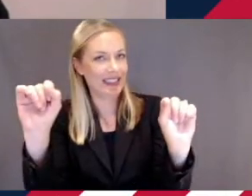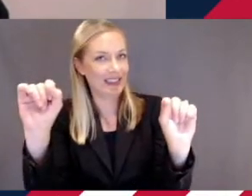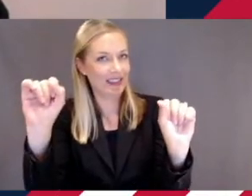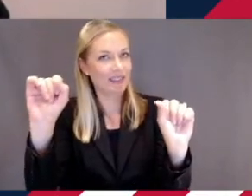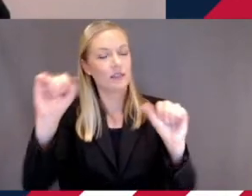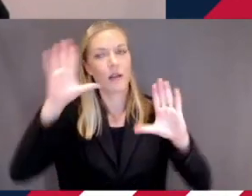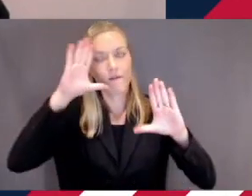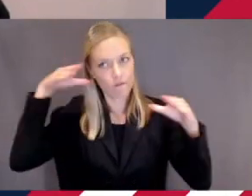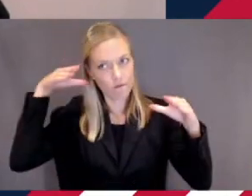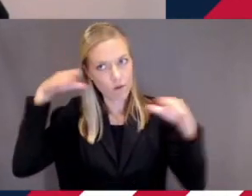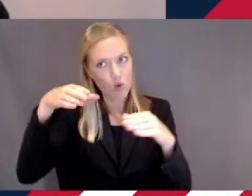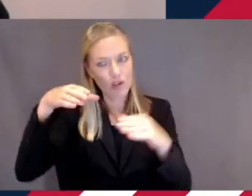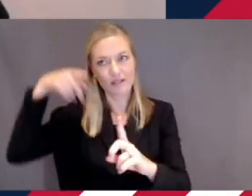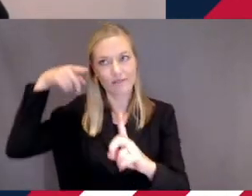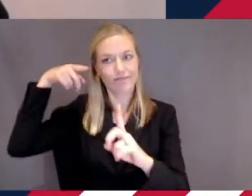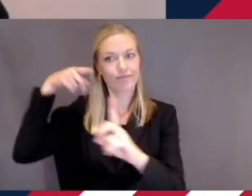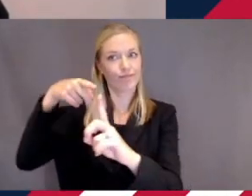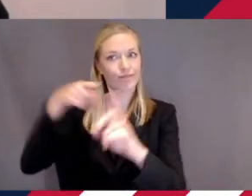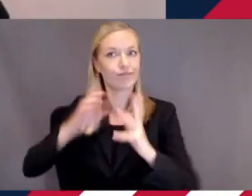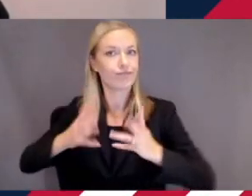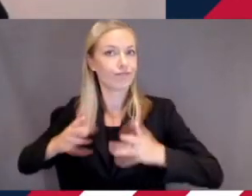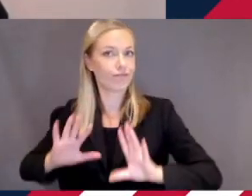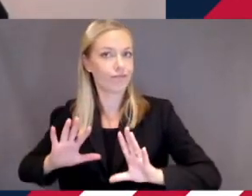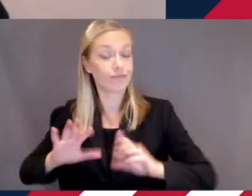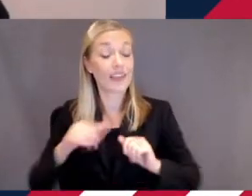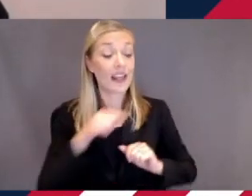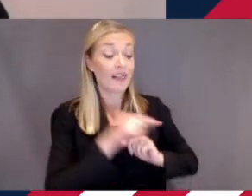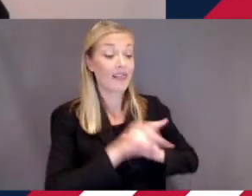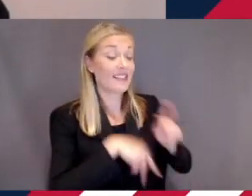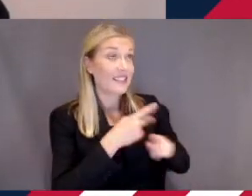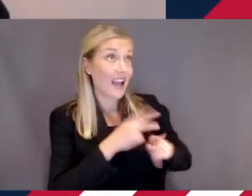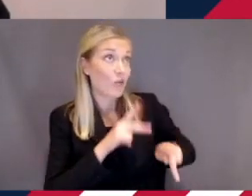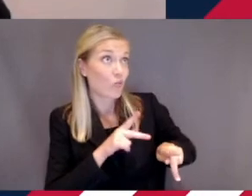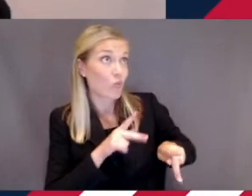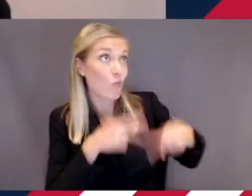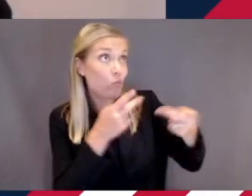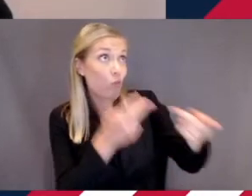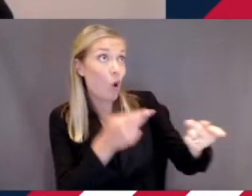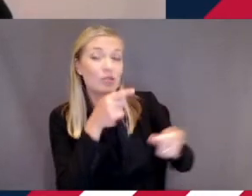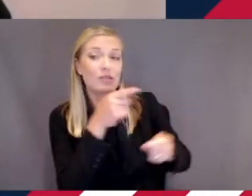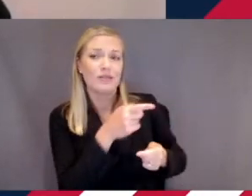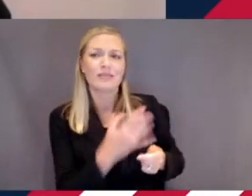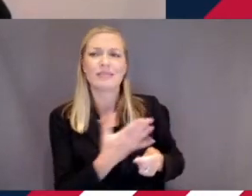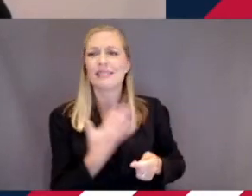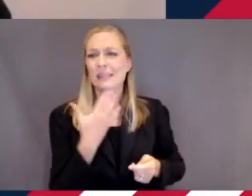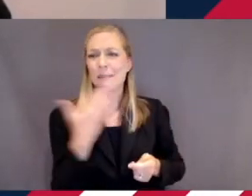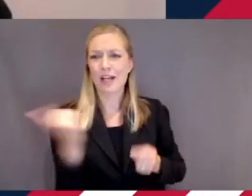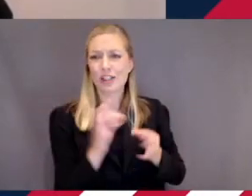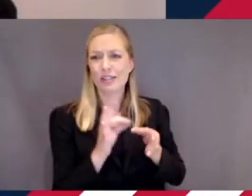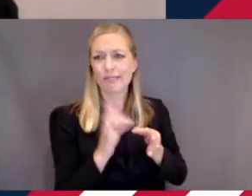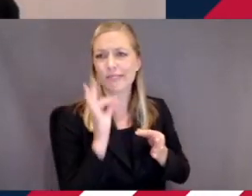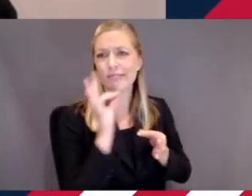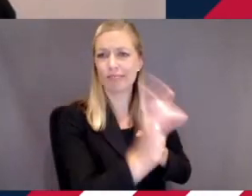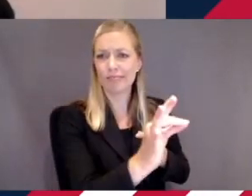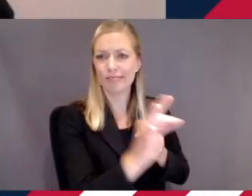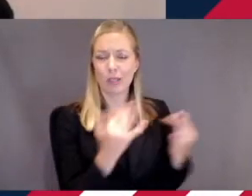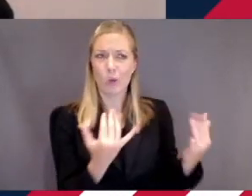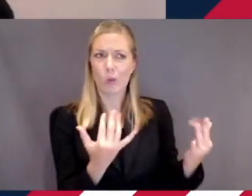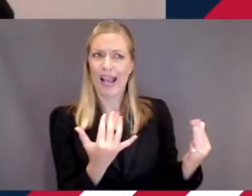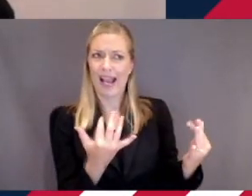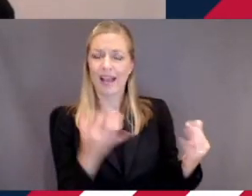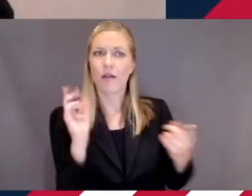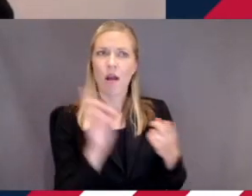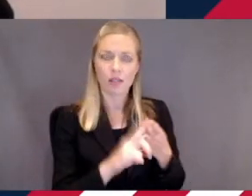And these kinds of proposals, I think, are best deferred for that study by a commission, which will happen.